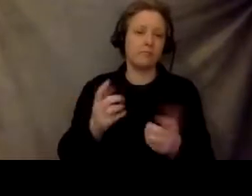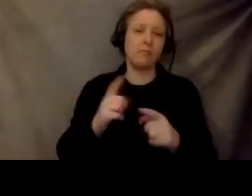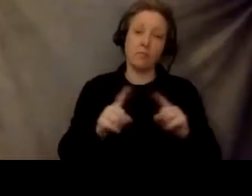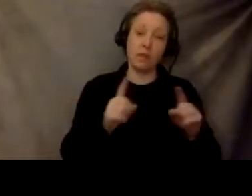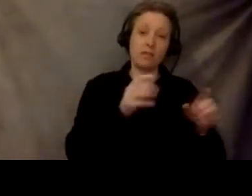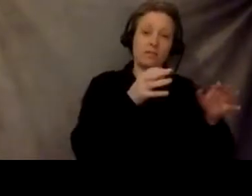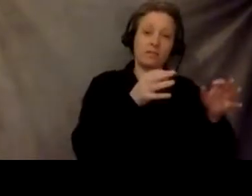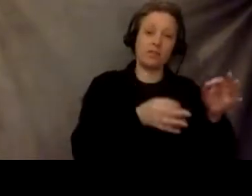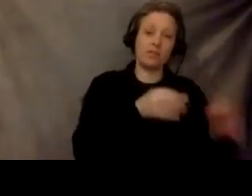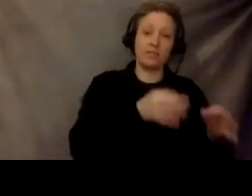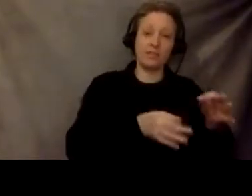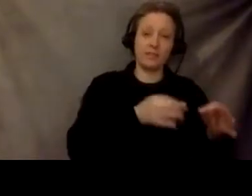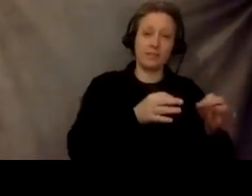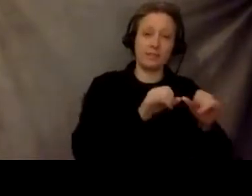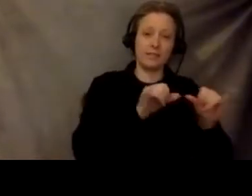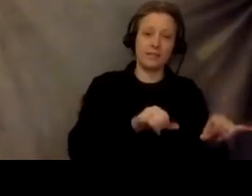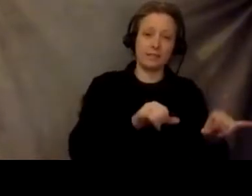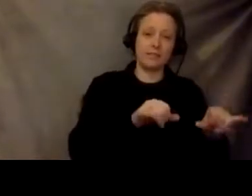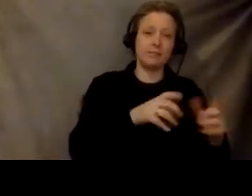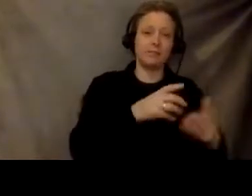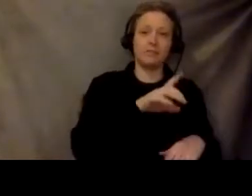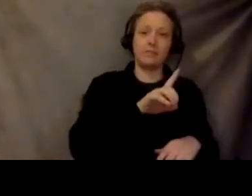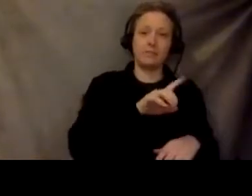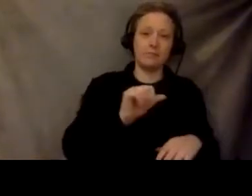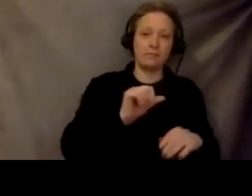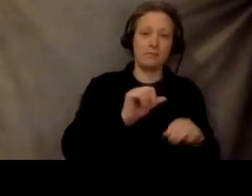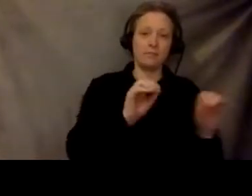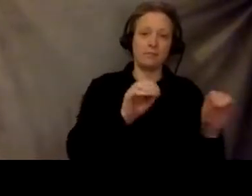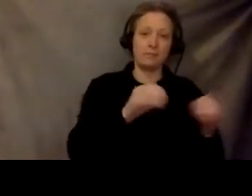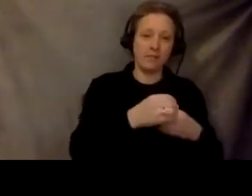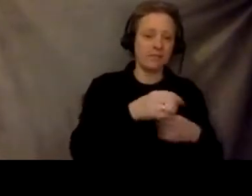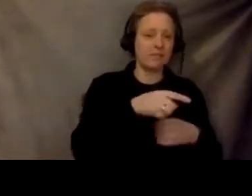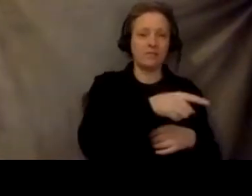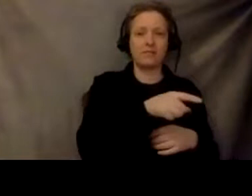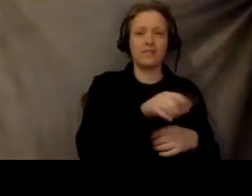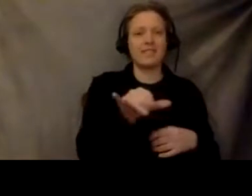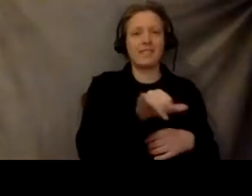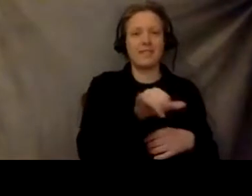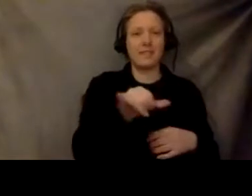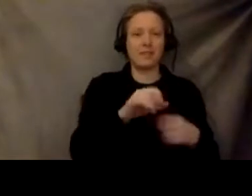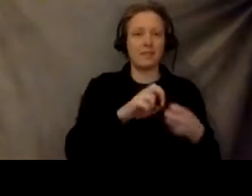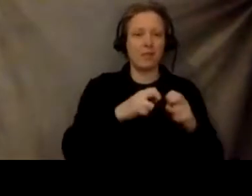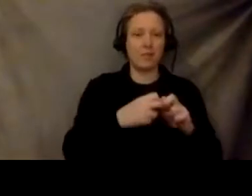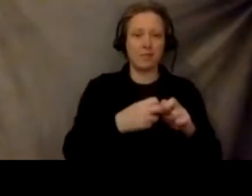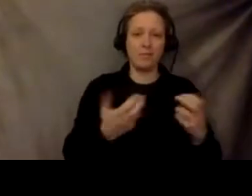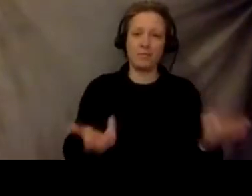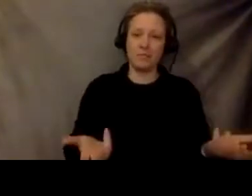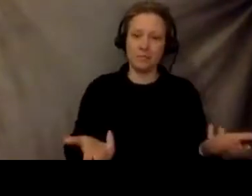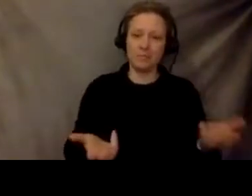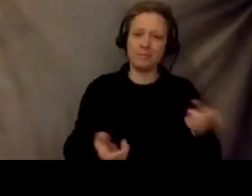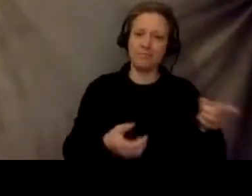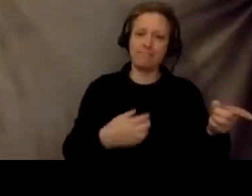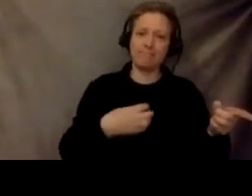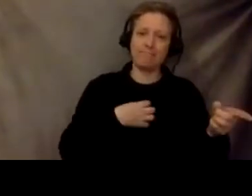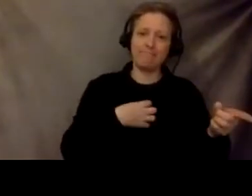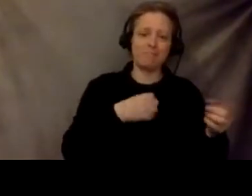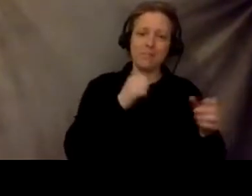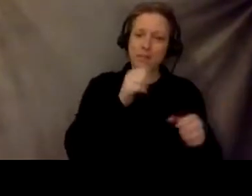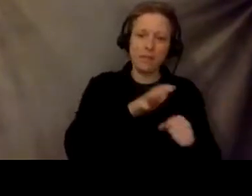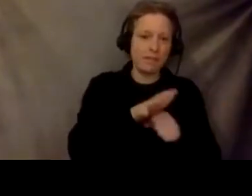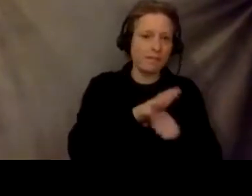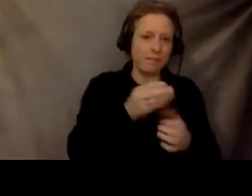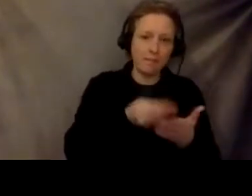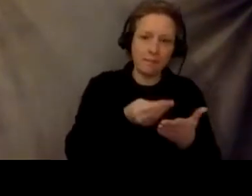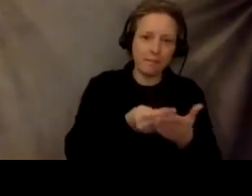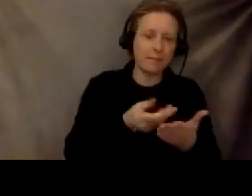In you know, in their DA's office, they're saying they can't prosecute things. They don't have enough dollars. In our land use and transportation, Jim was